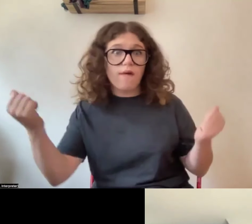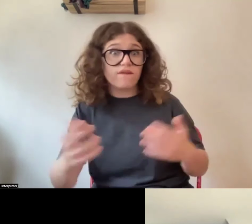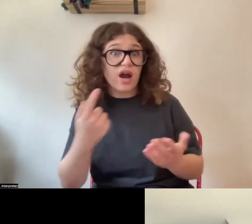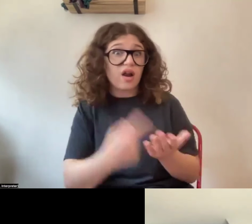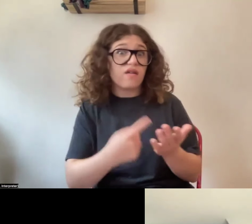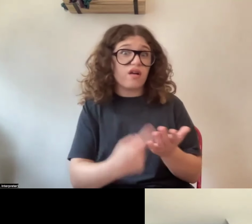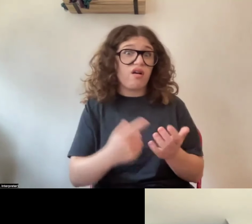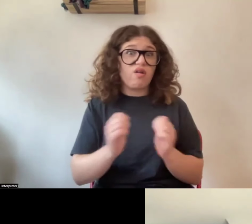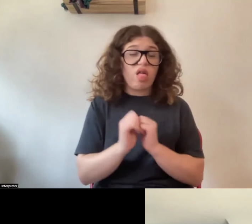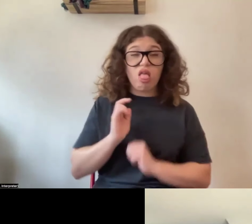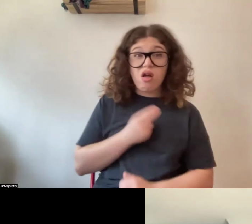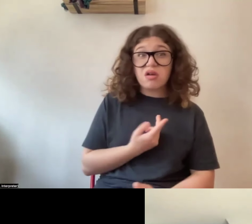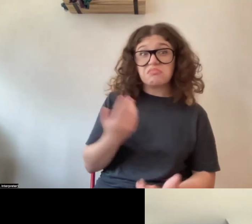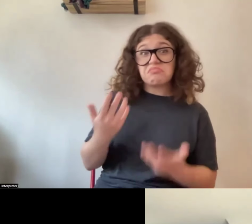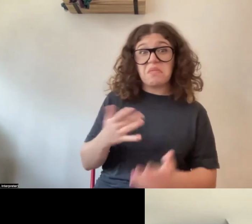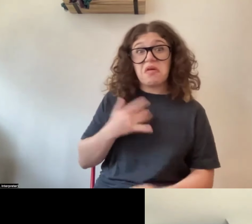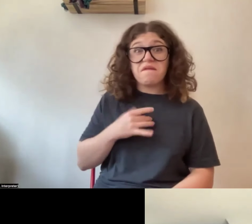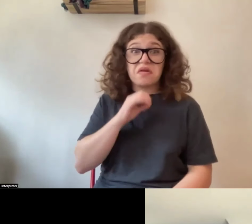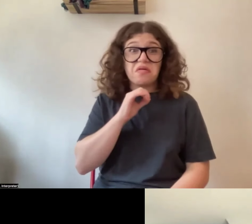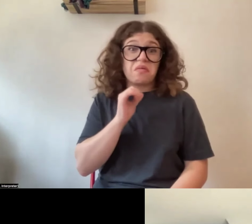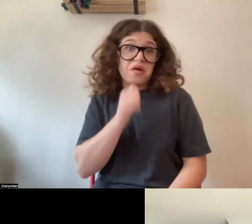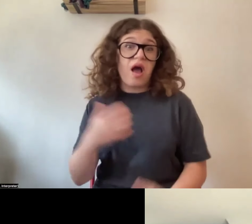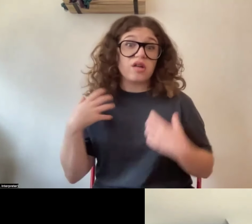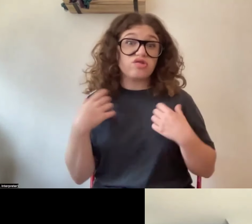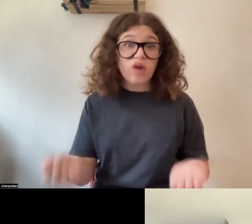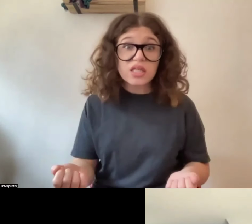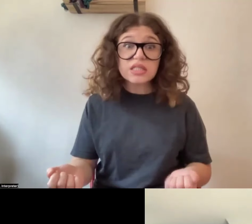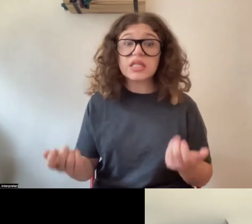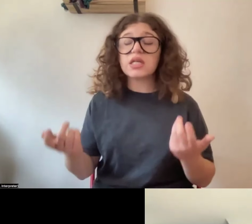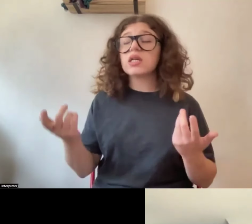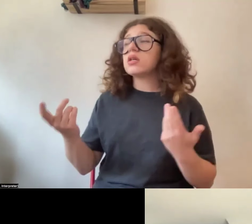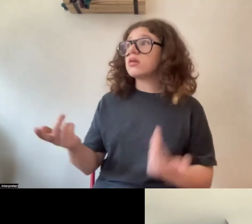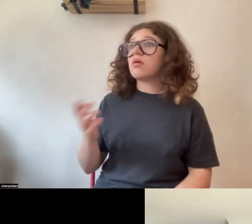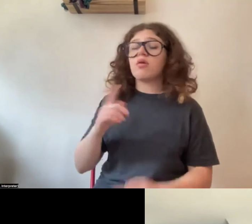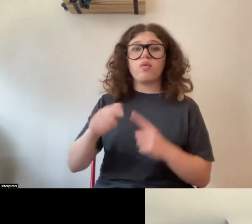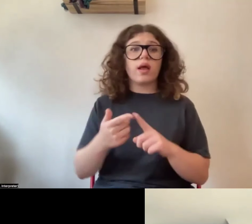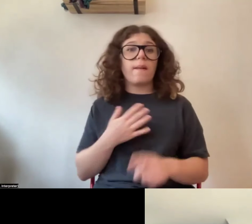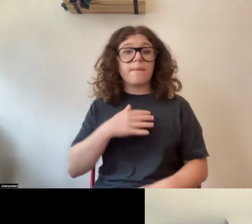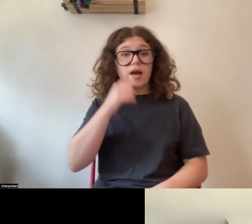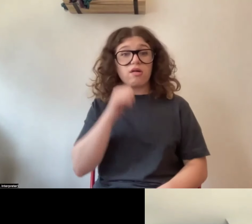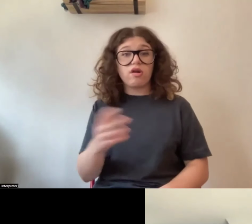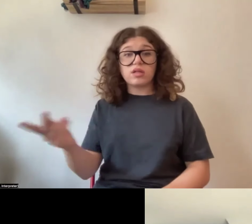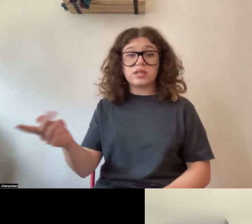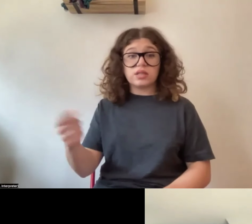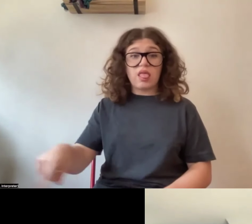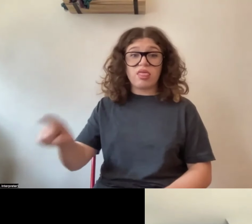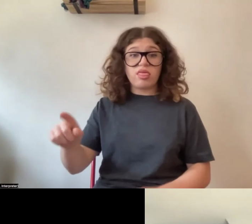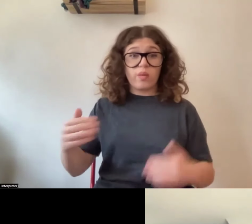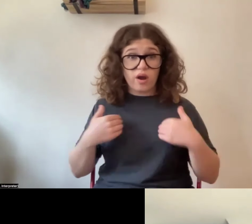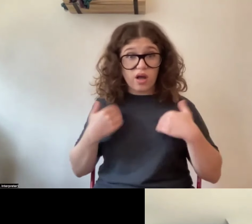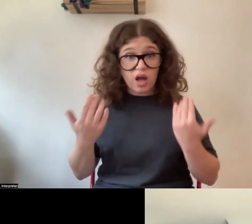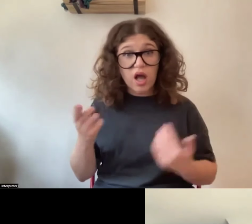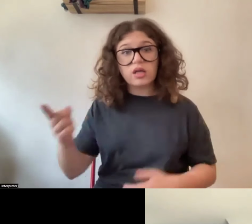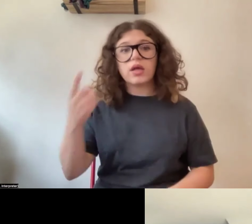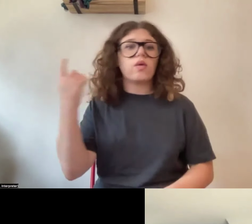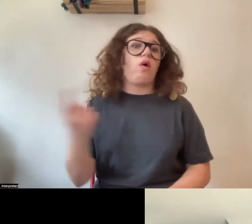are por trusted experiencia adults. digo, cuando mis hijas estaban When my chiquitas, girls were siempre me young, decían las cosas que les they pasaba en la would escuela,